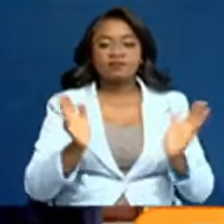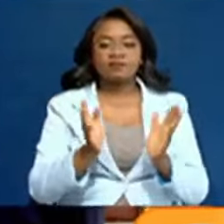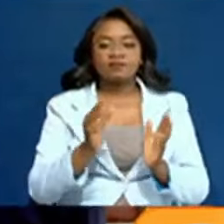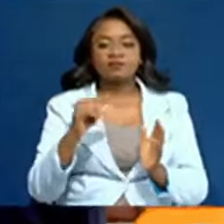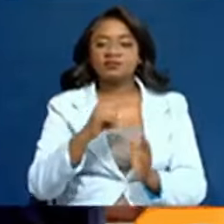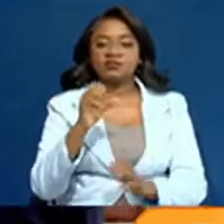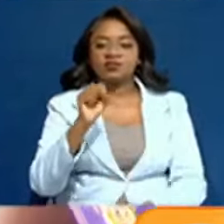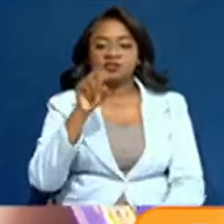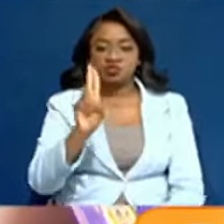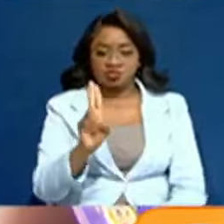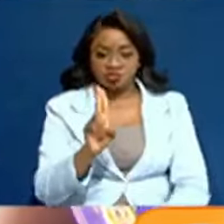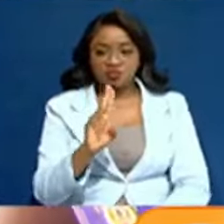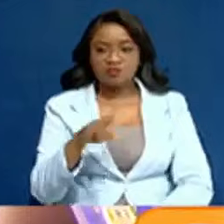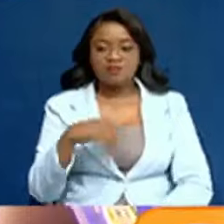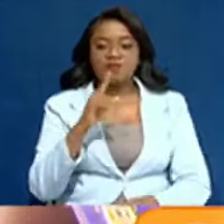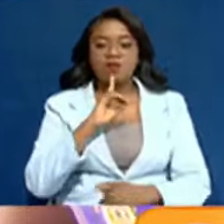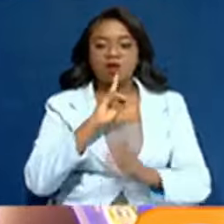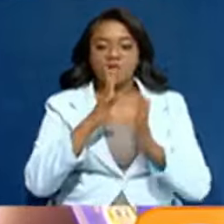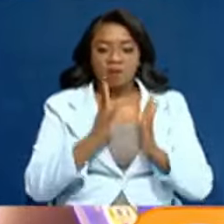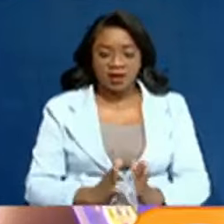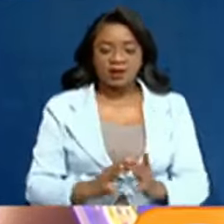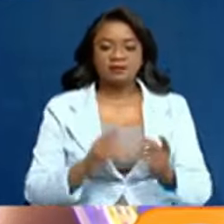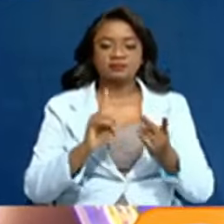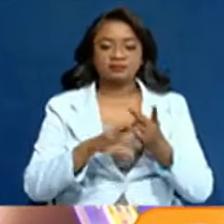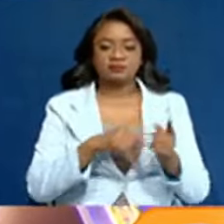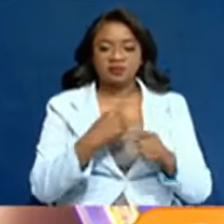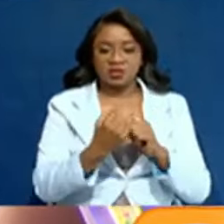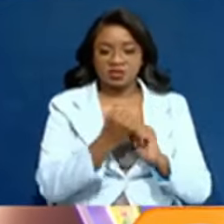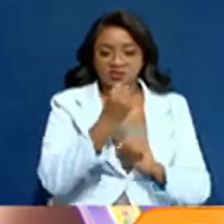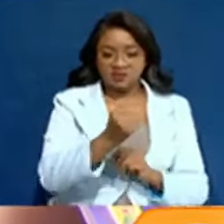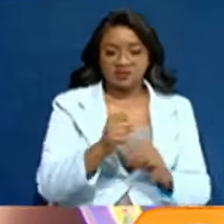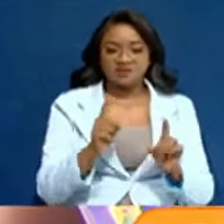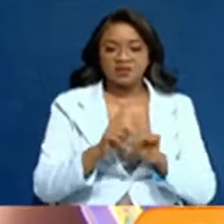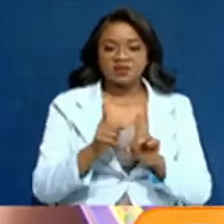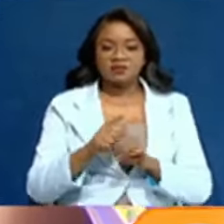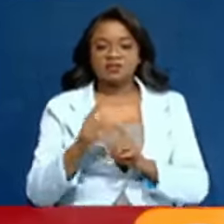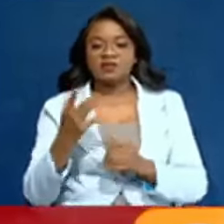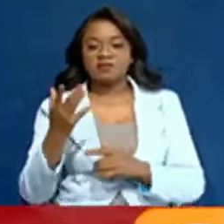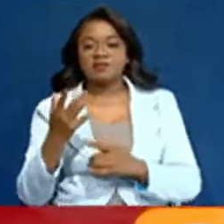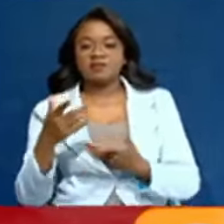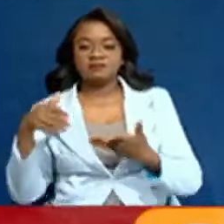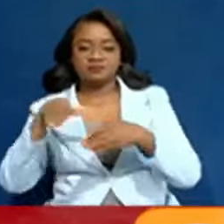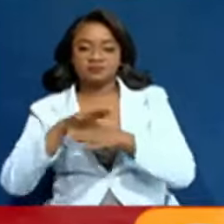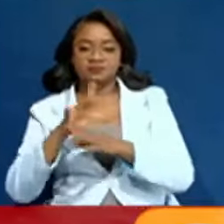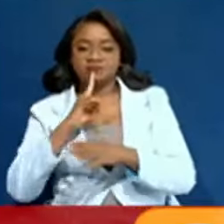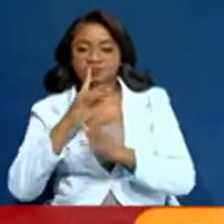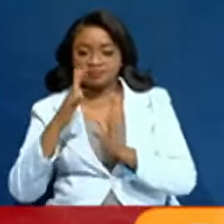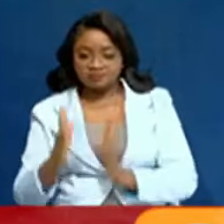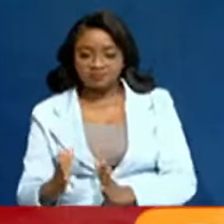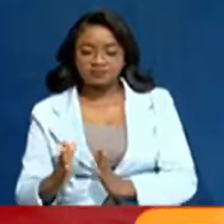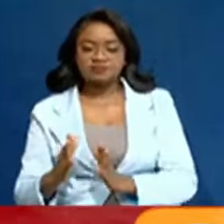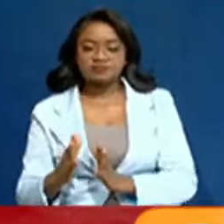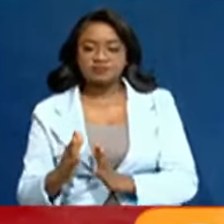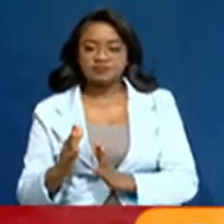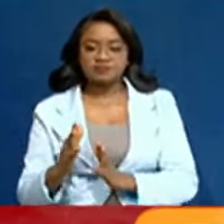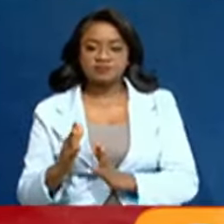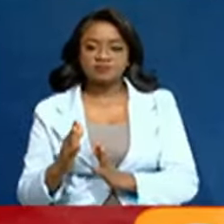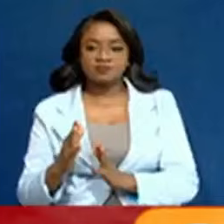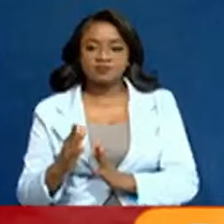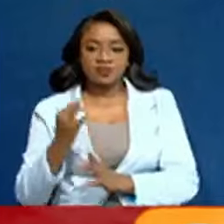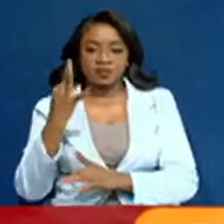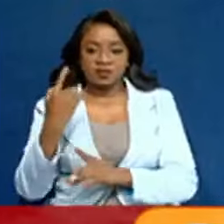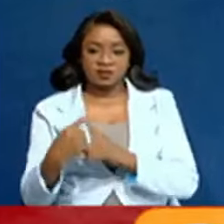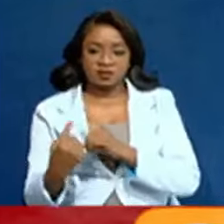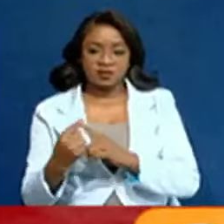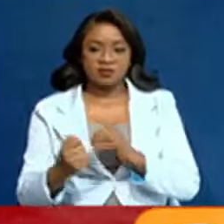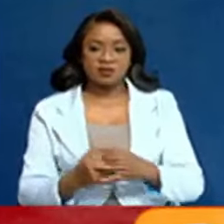for 5 years and as deputy commandant of the GSU for 3 years. If approved to be the IG of the